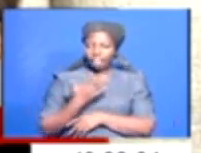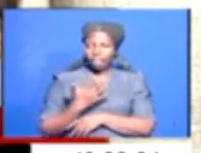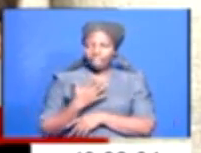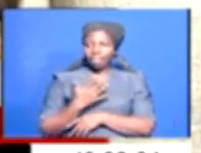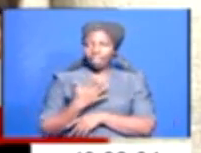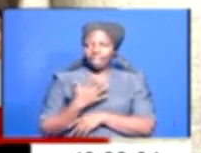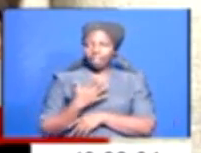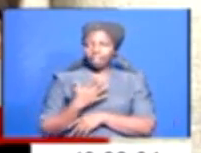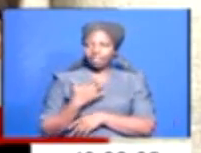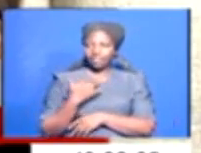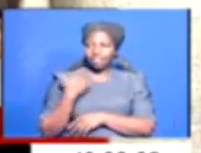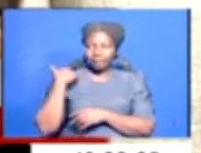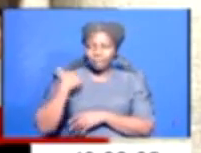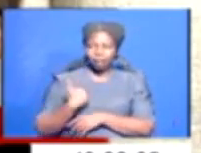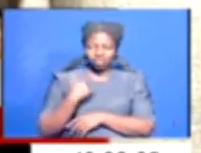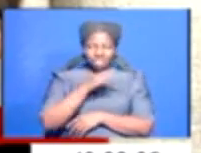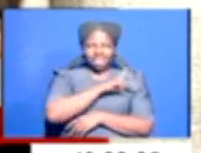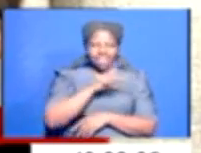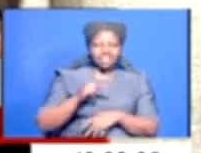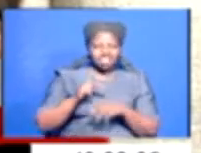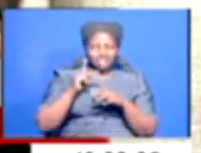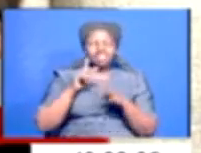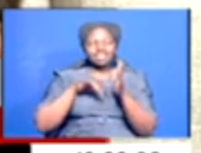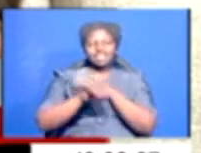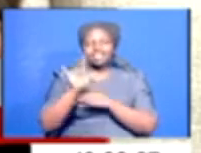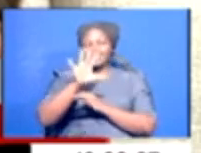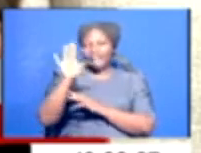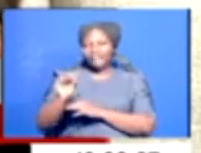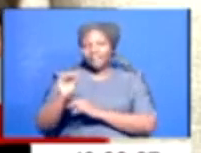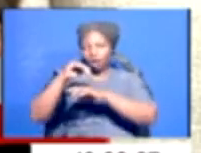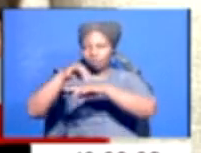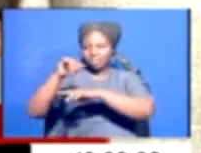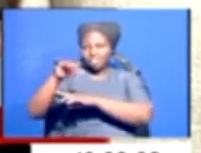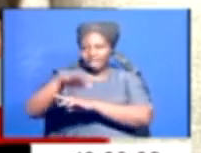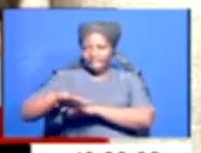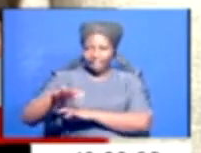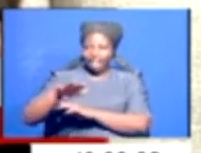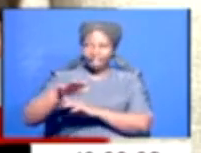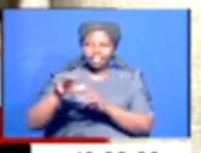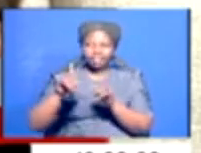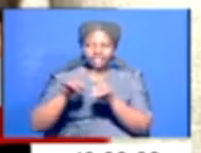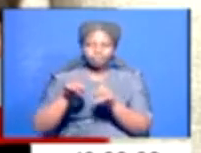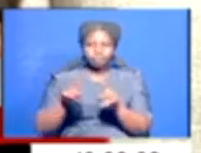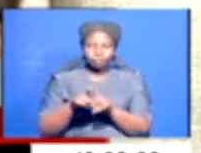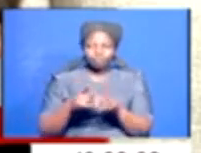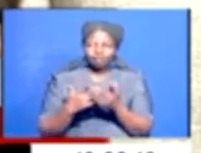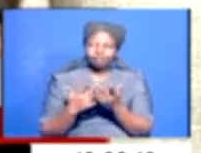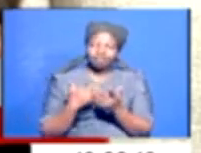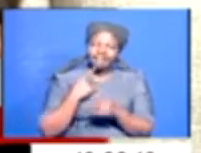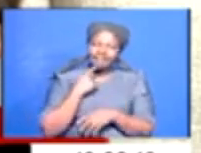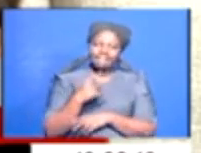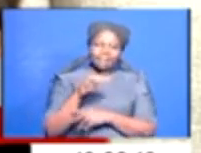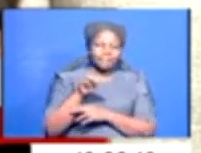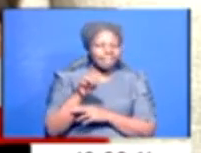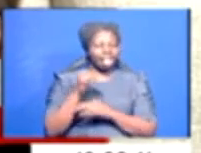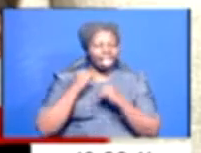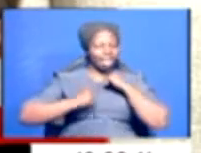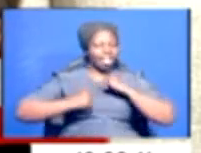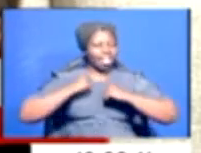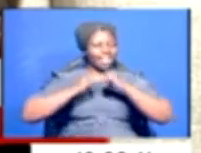one. Yeah. And 100 meters, I ran, the weather was not good. Mm-hmm. So I